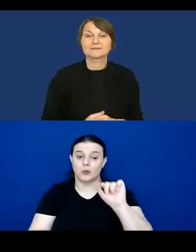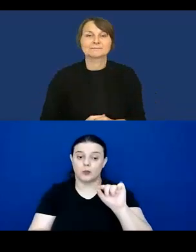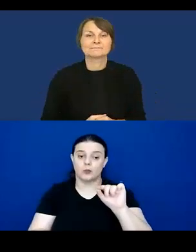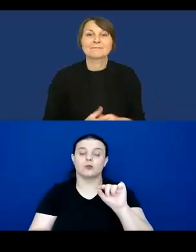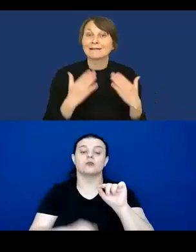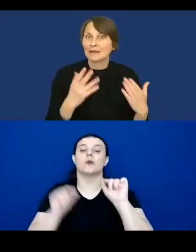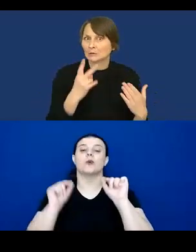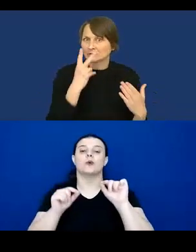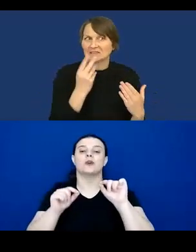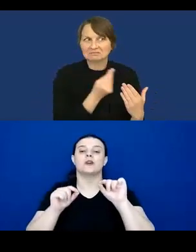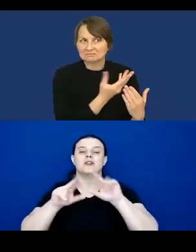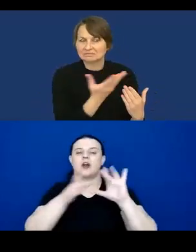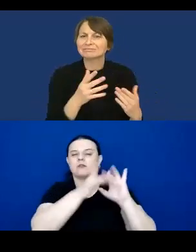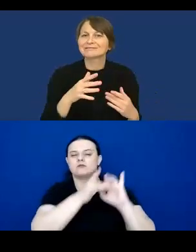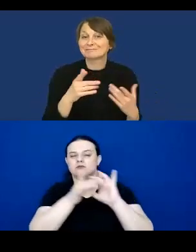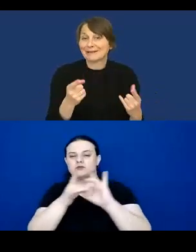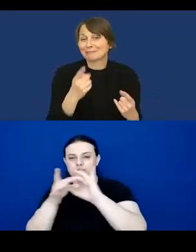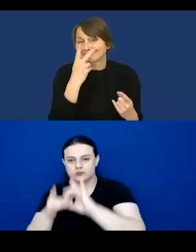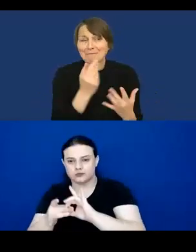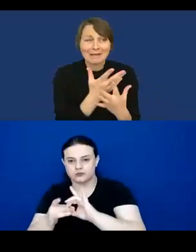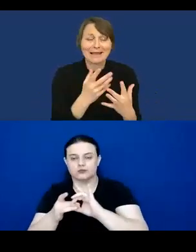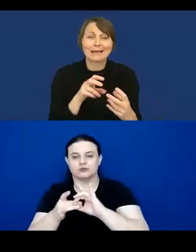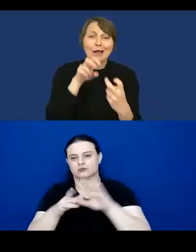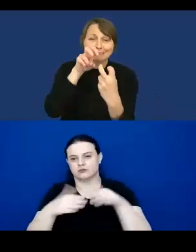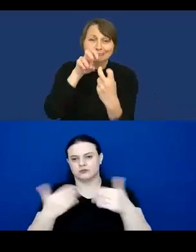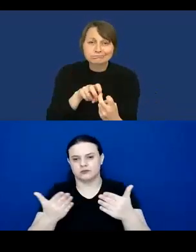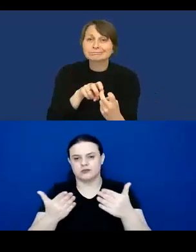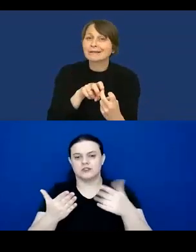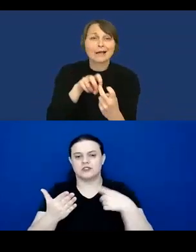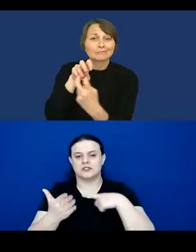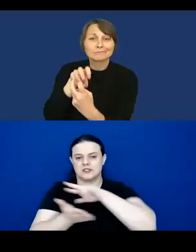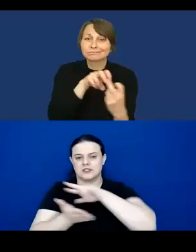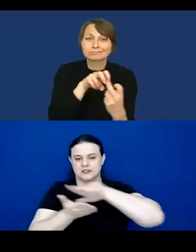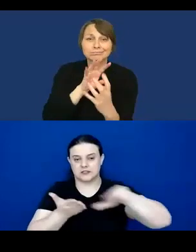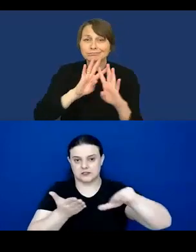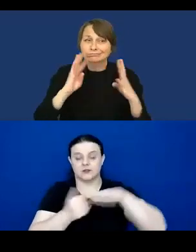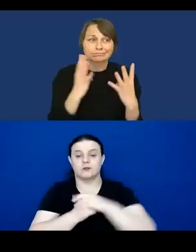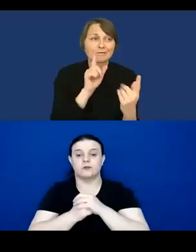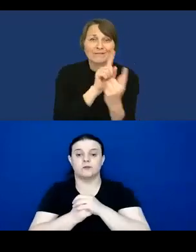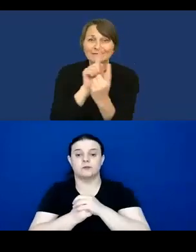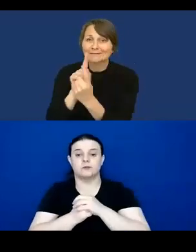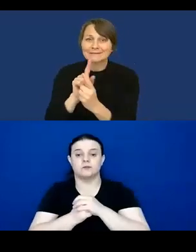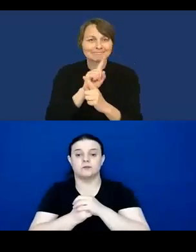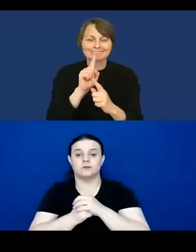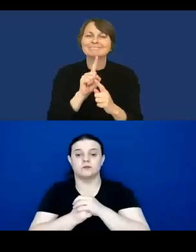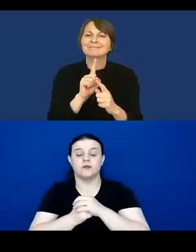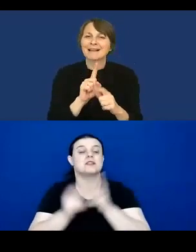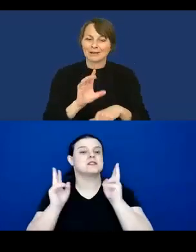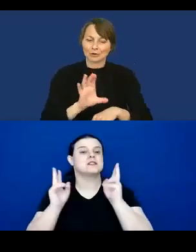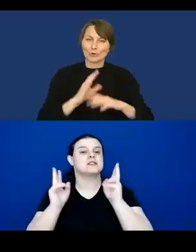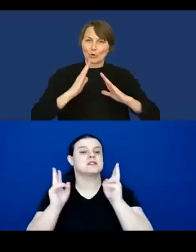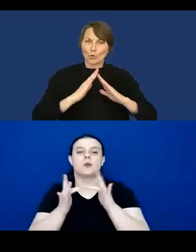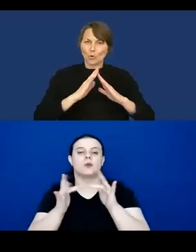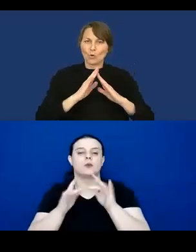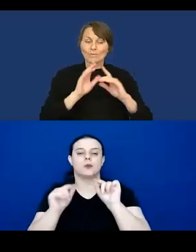many contacts via Zoom or Skype or MS Teams, then it's always contact at a